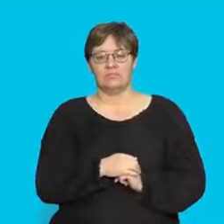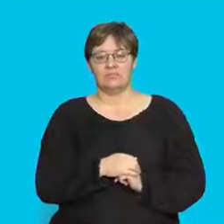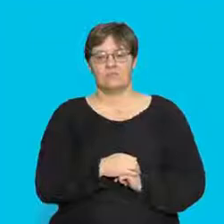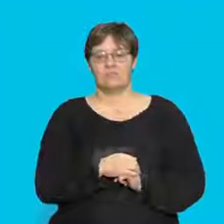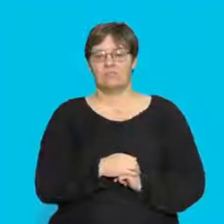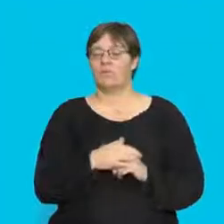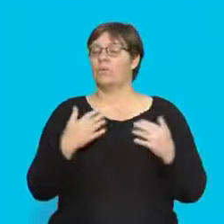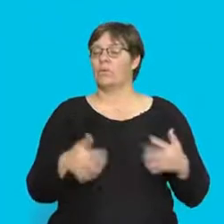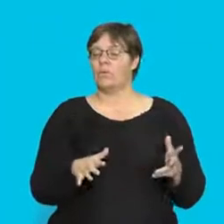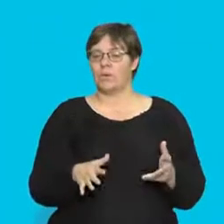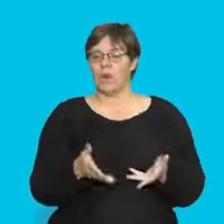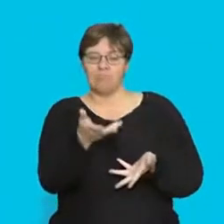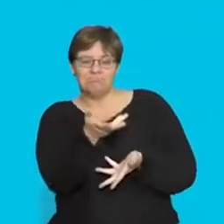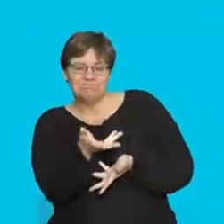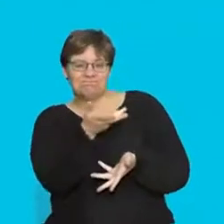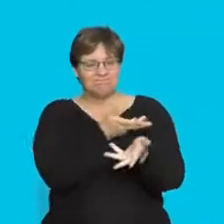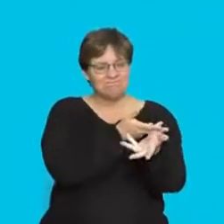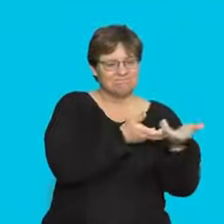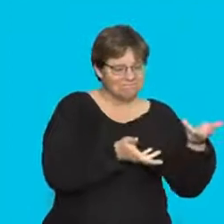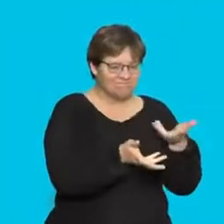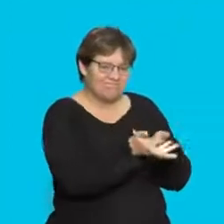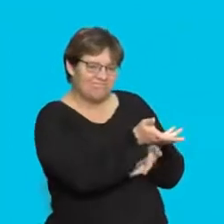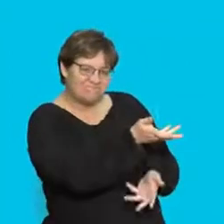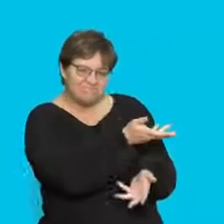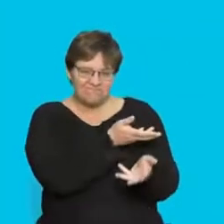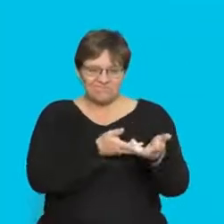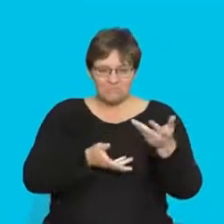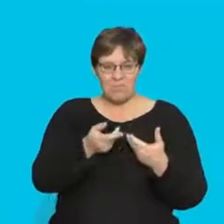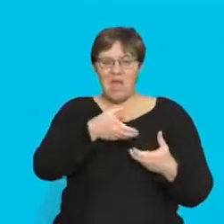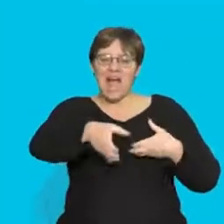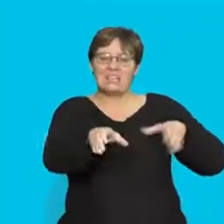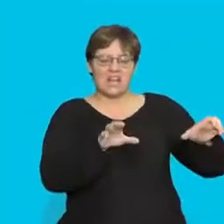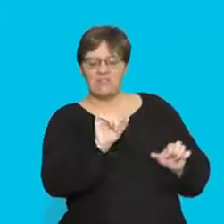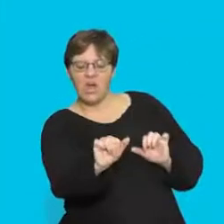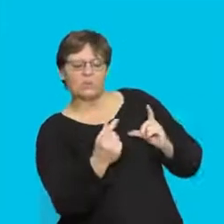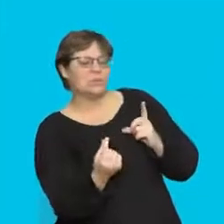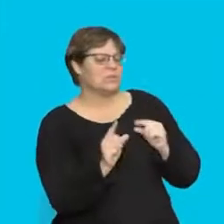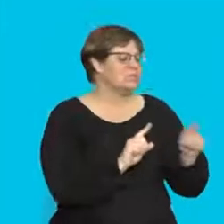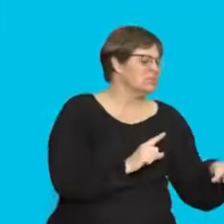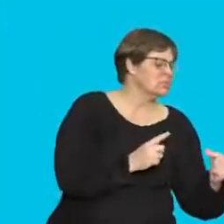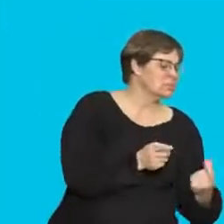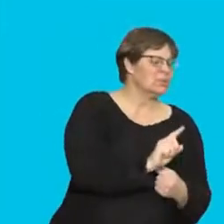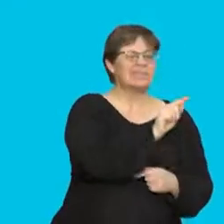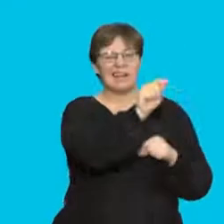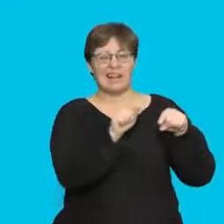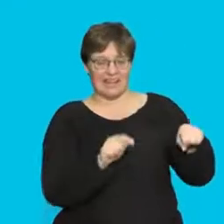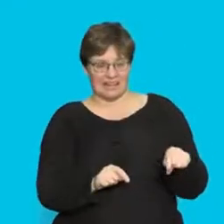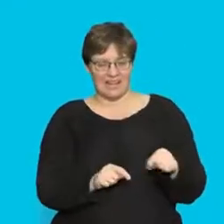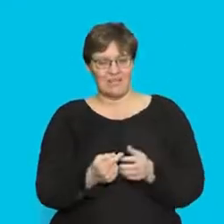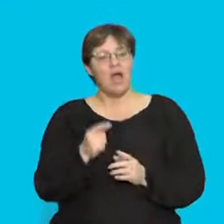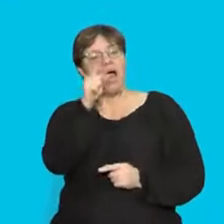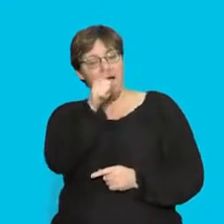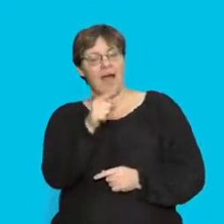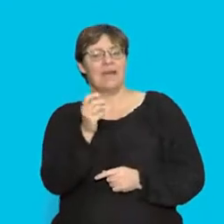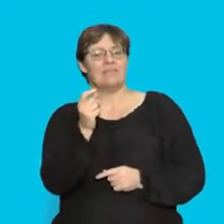full of these wonderful interactions that we need to isolate. And it makes a lot of sense to kind